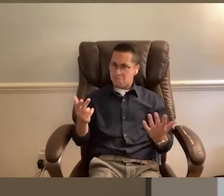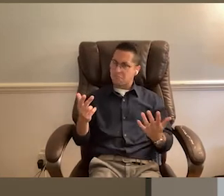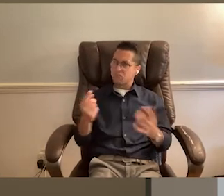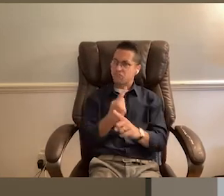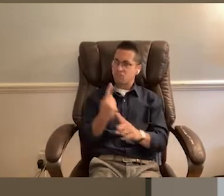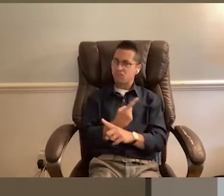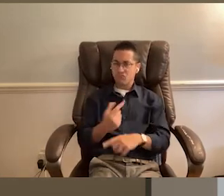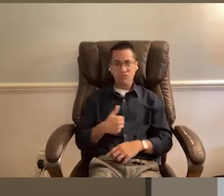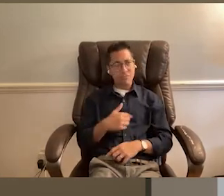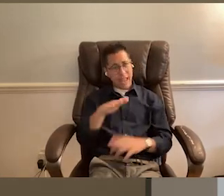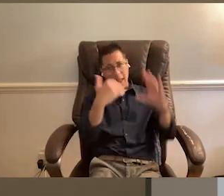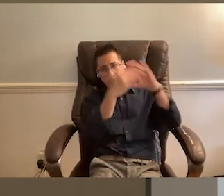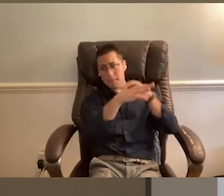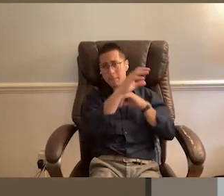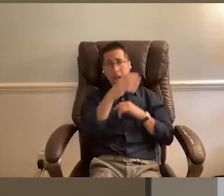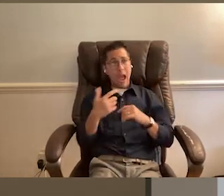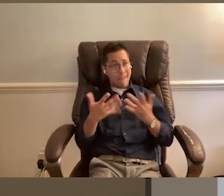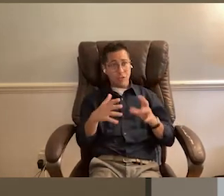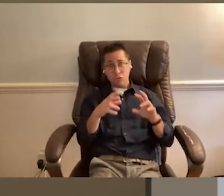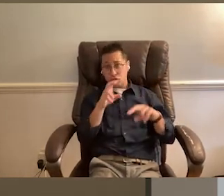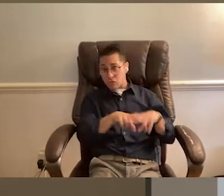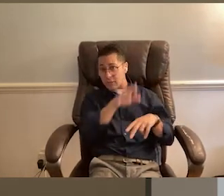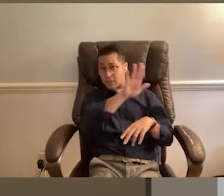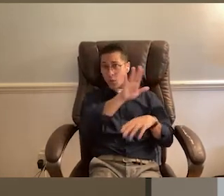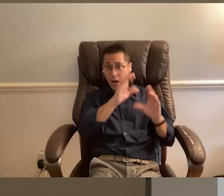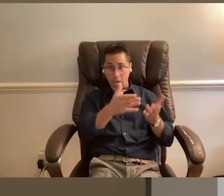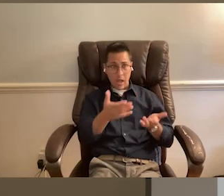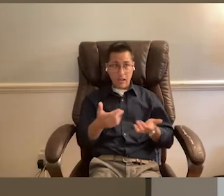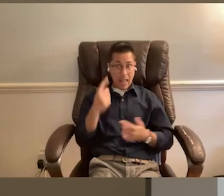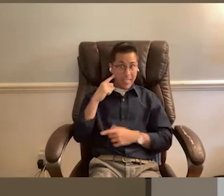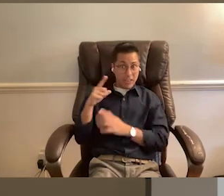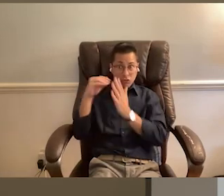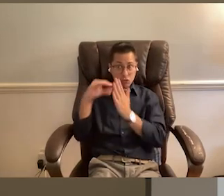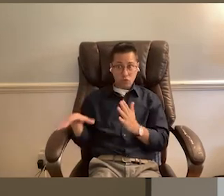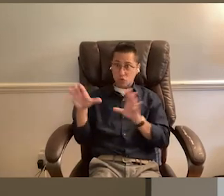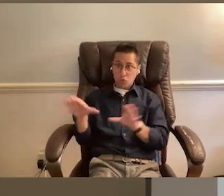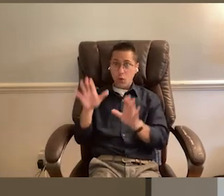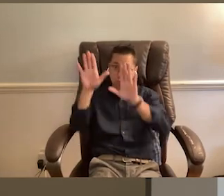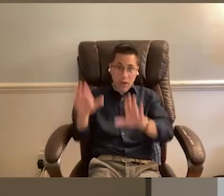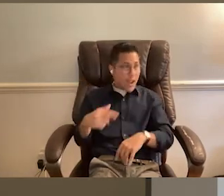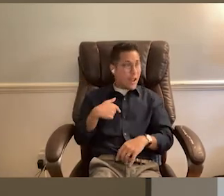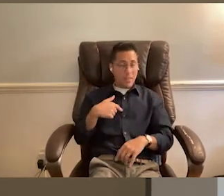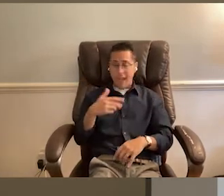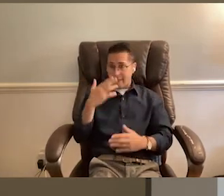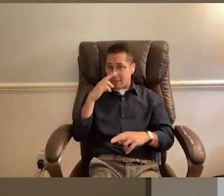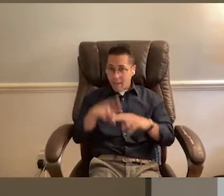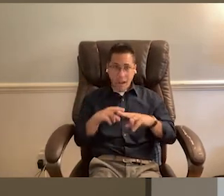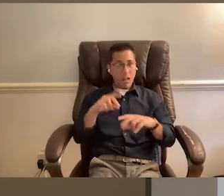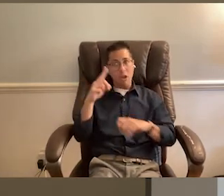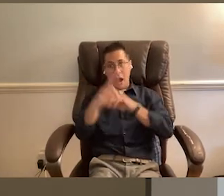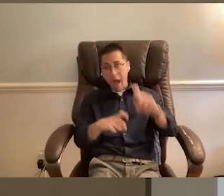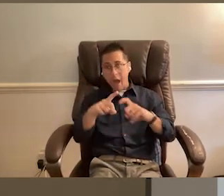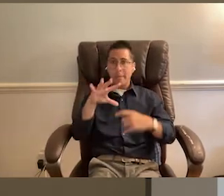this honestly broke my heart, this last one. He was a sculpture professor from last semester. And he kept emailing me and saying,